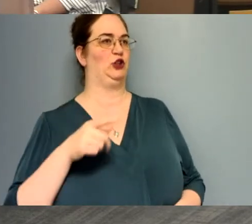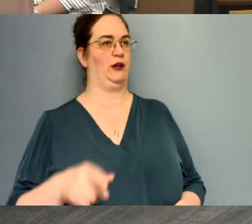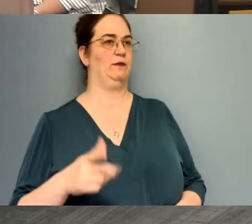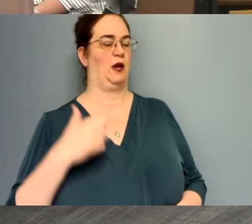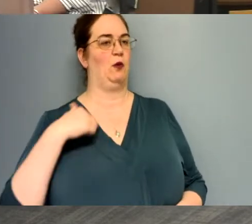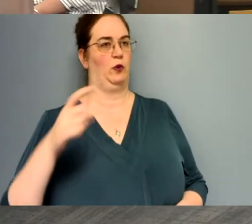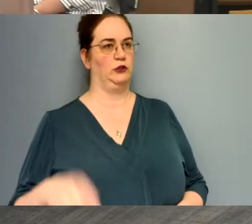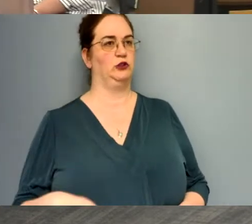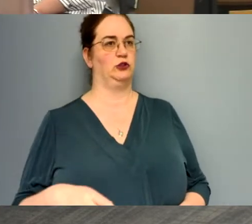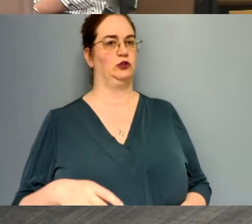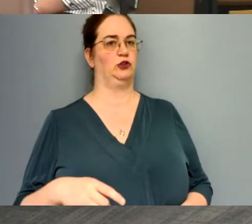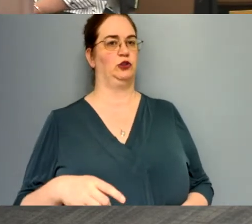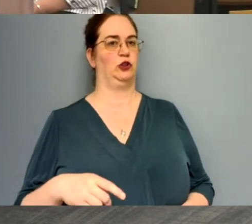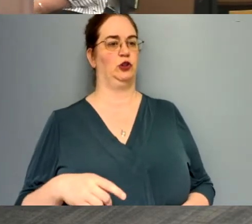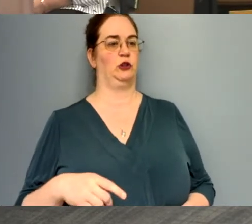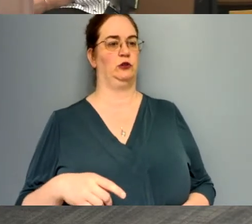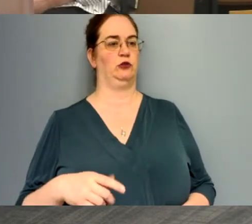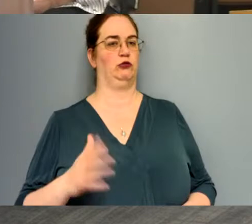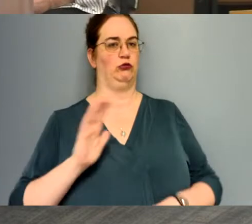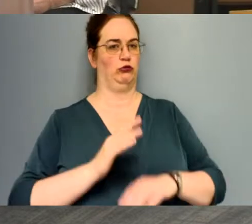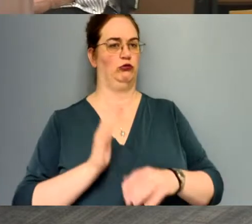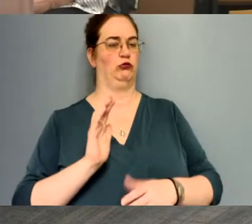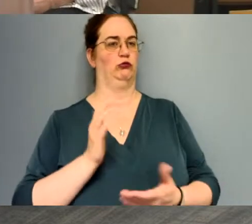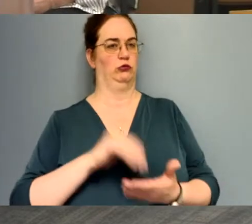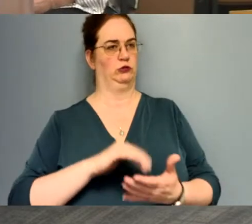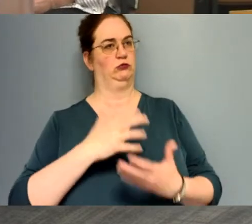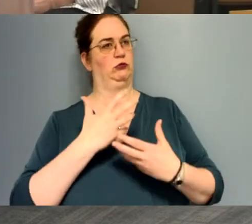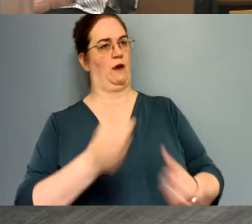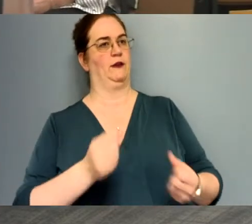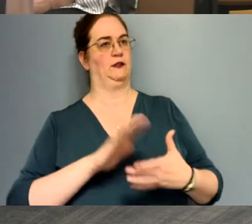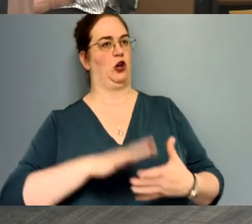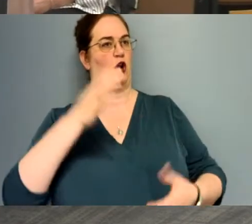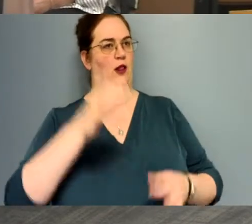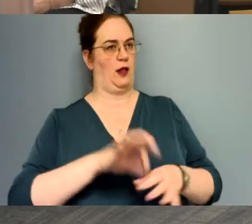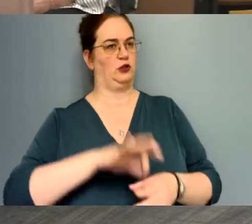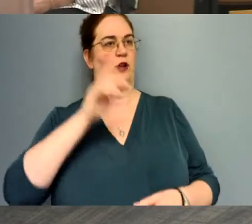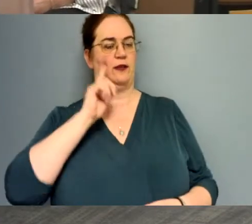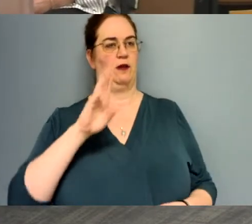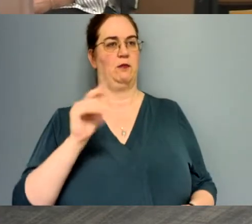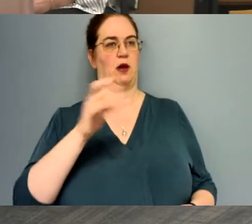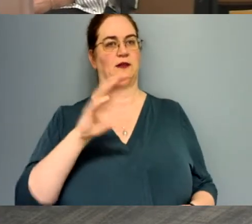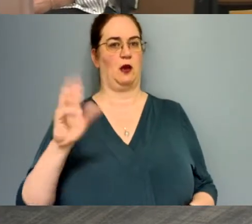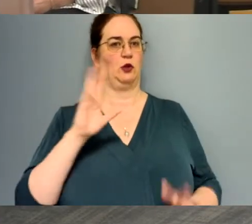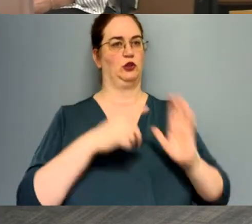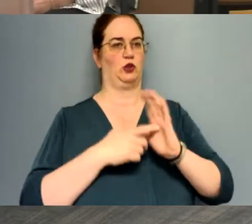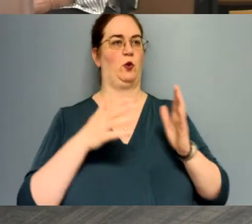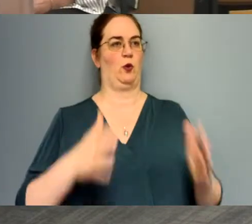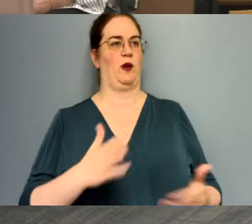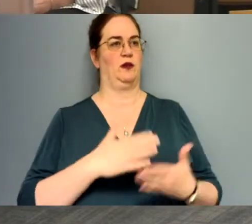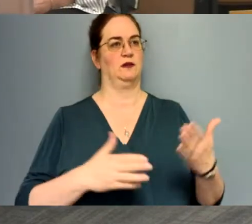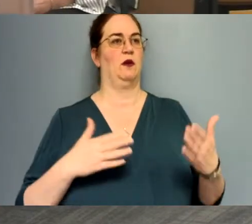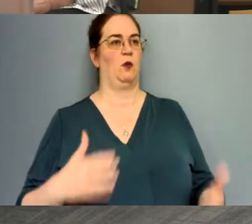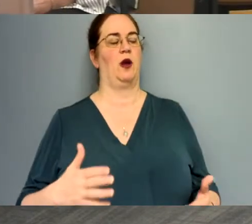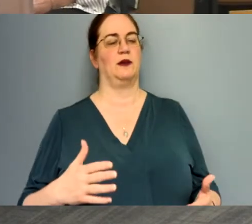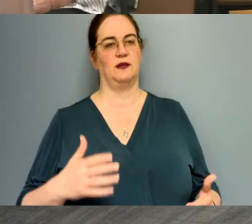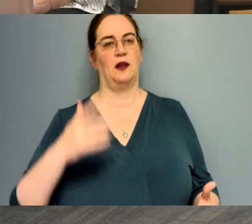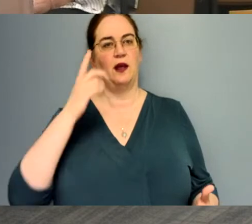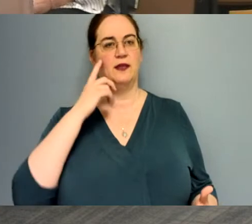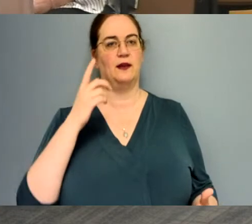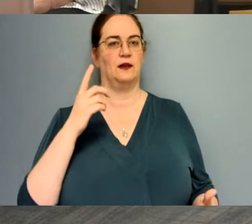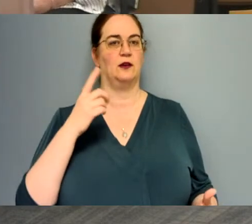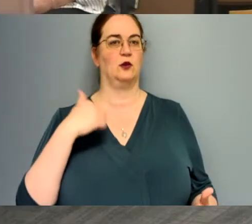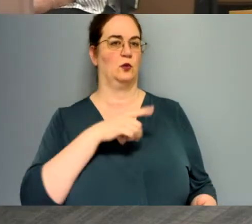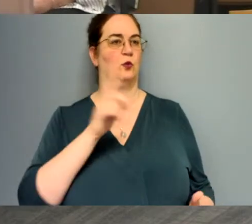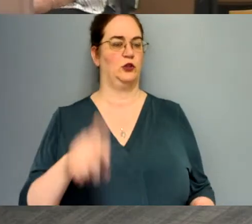should restore confidence in our election. I think Bucks County can show the way in some ways. And I think we